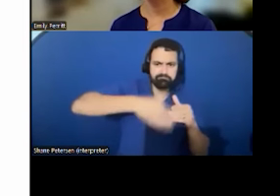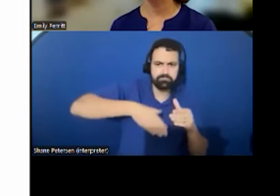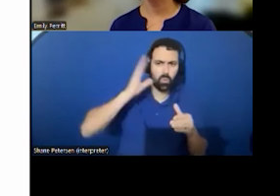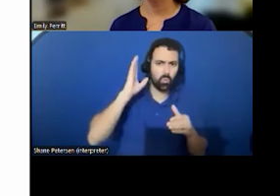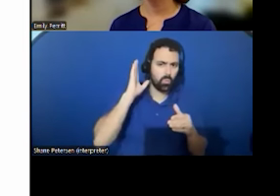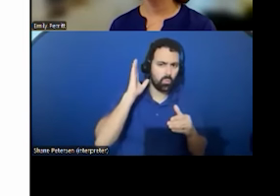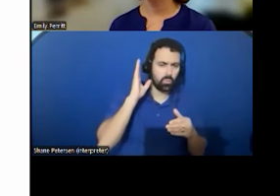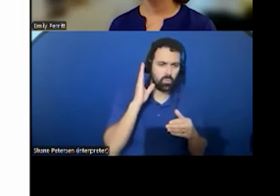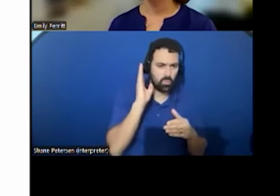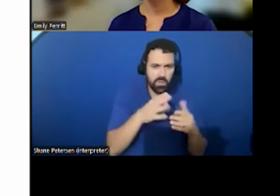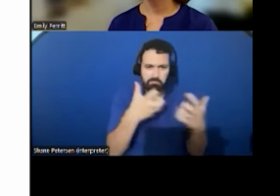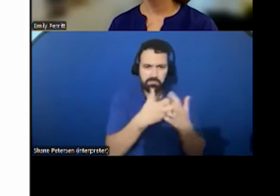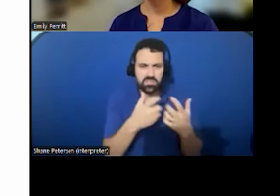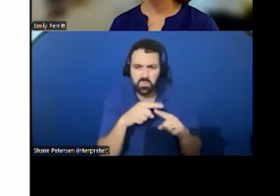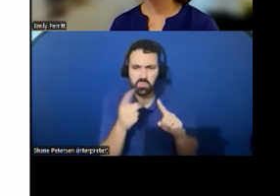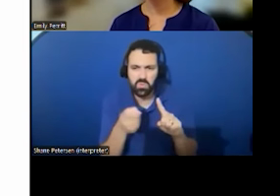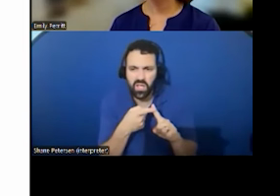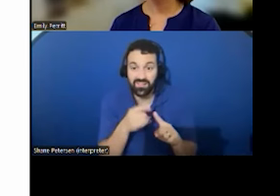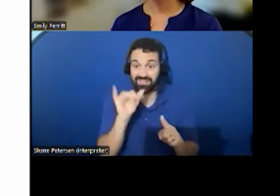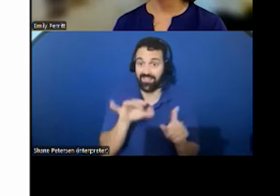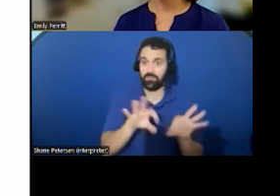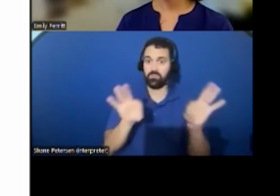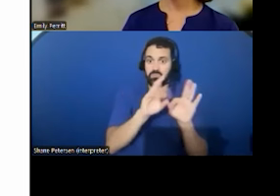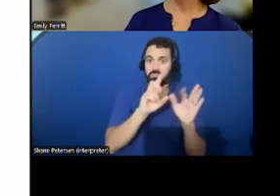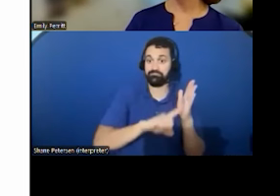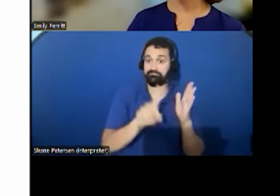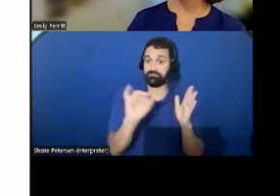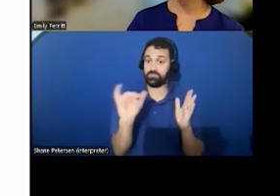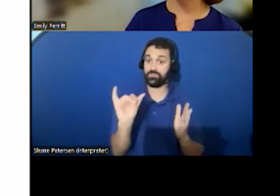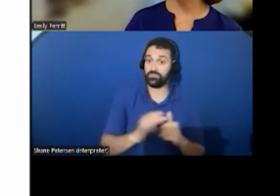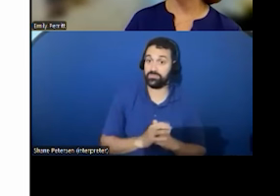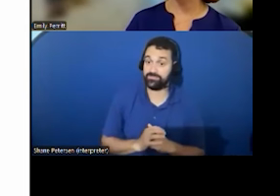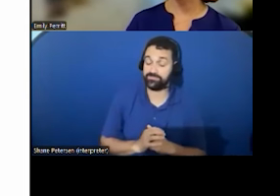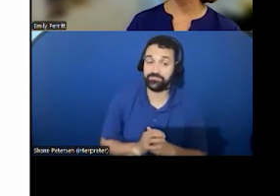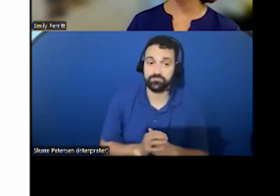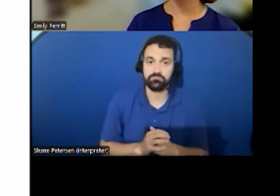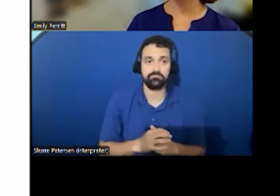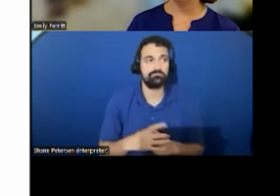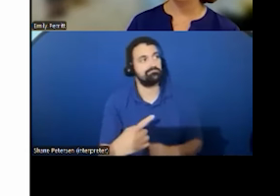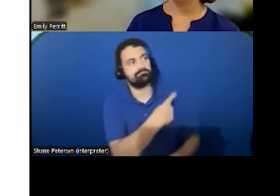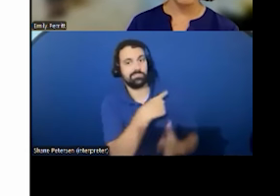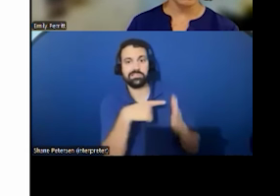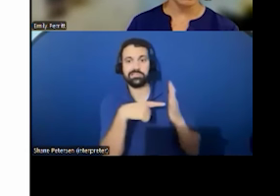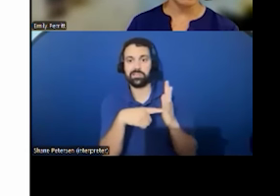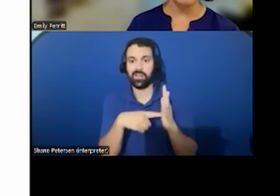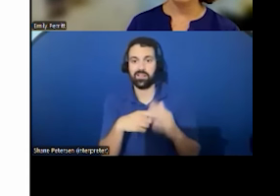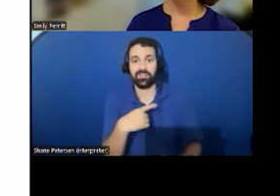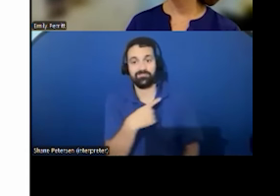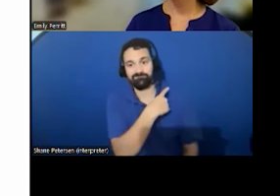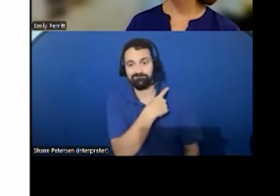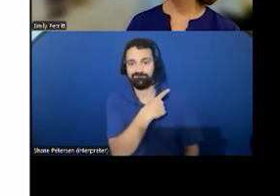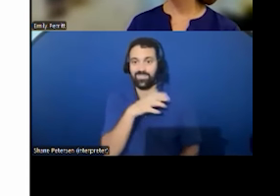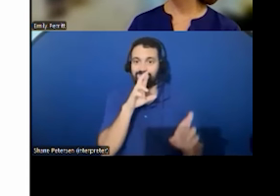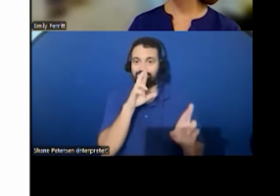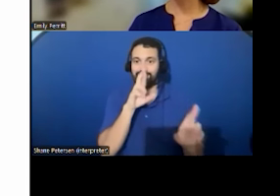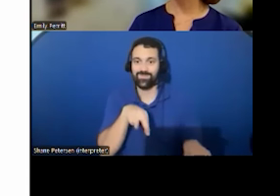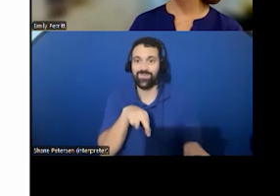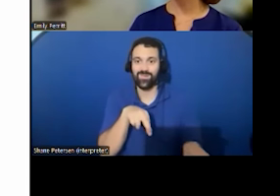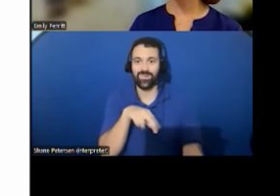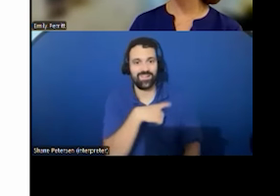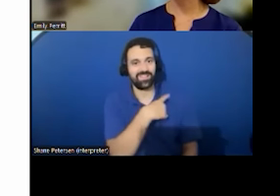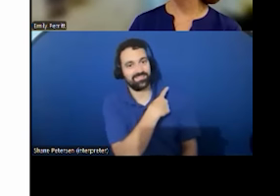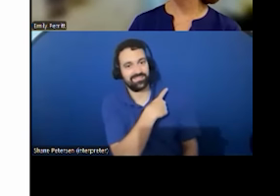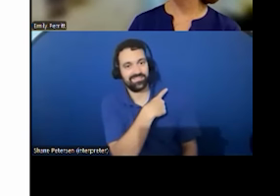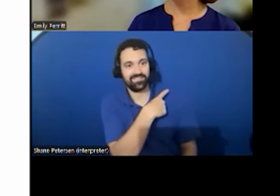standards. So here's an example of an accessibility conformance report. This is